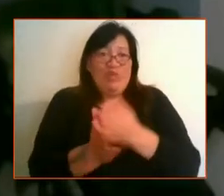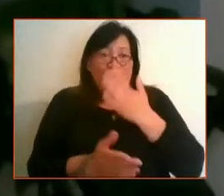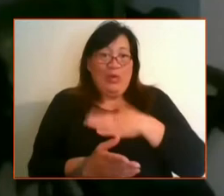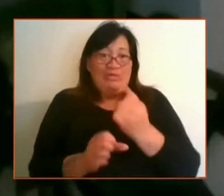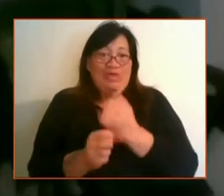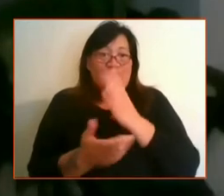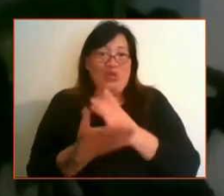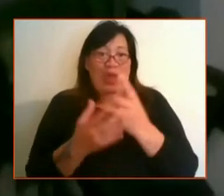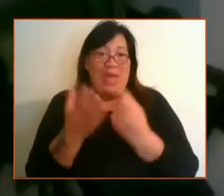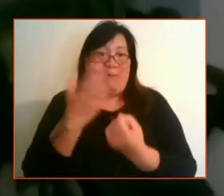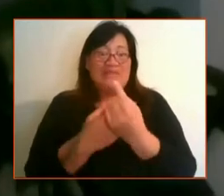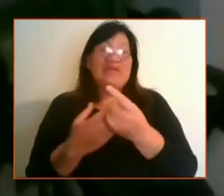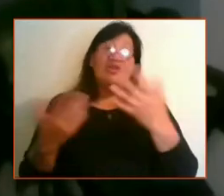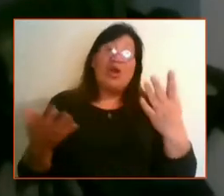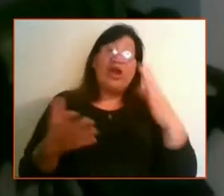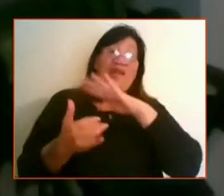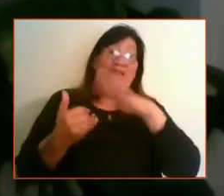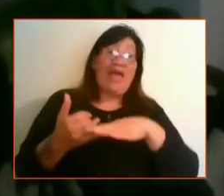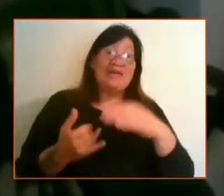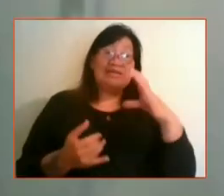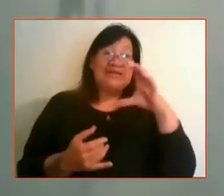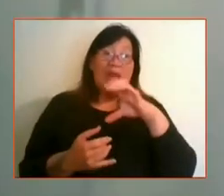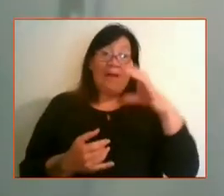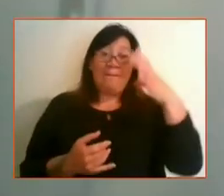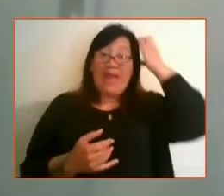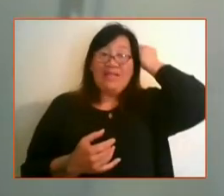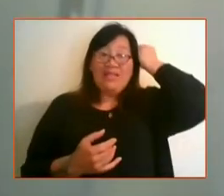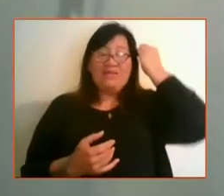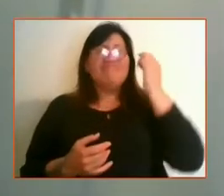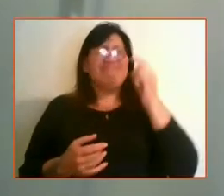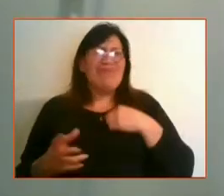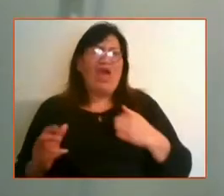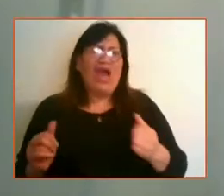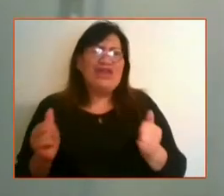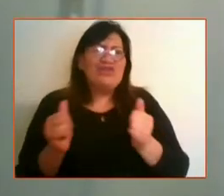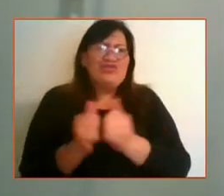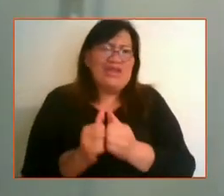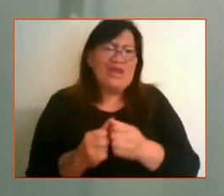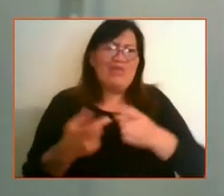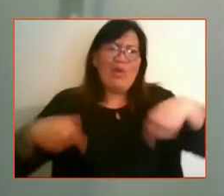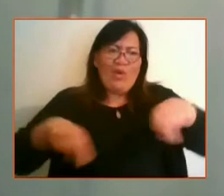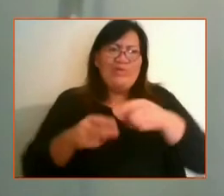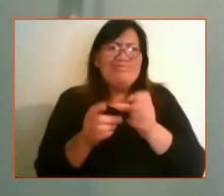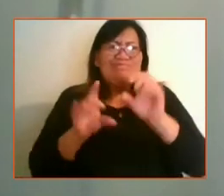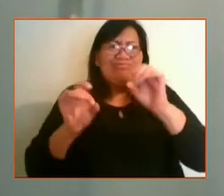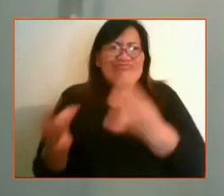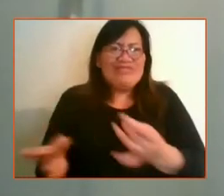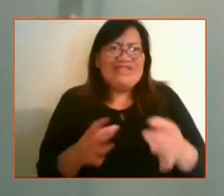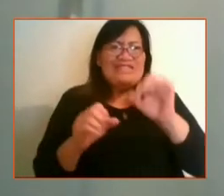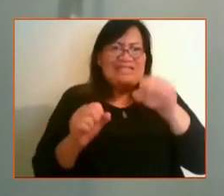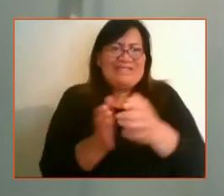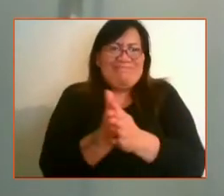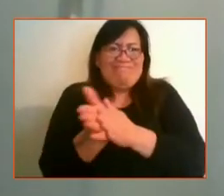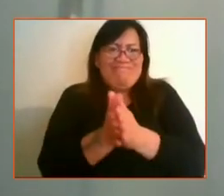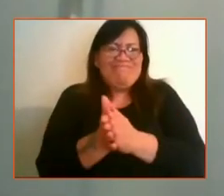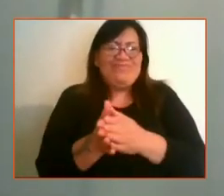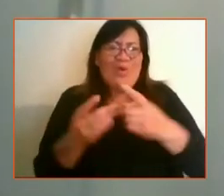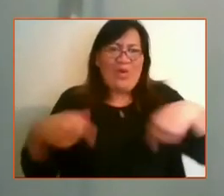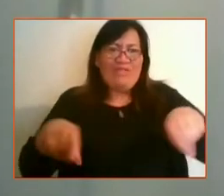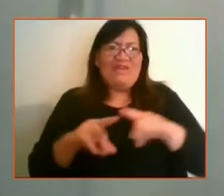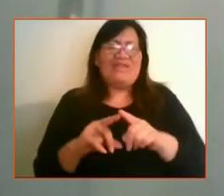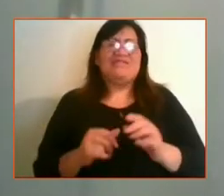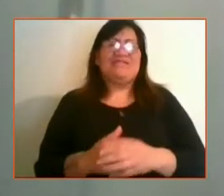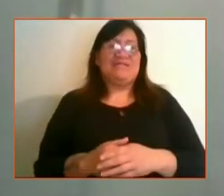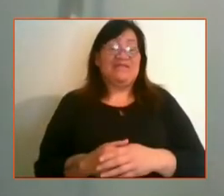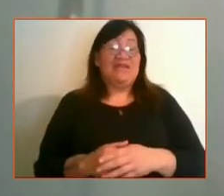and Carmel Sepuloni. You know, I agree with Chlöe that the appetite is already there. So there's already conversations and work